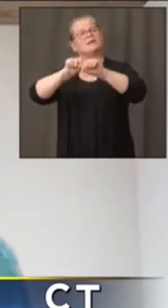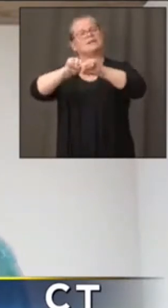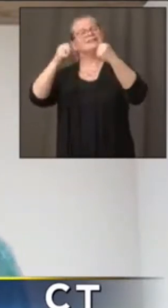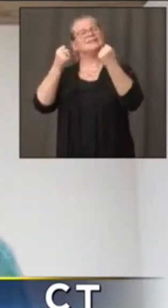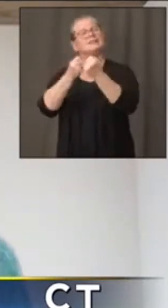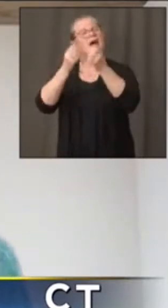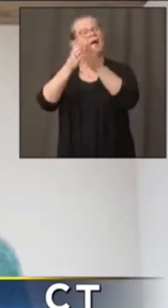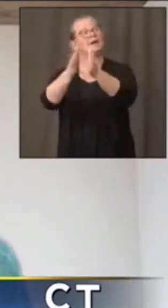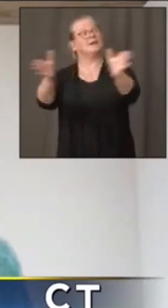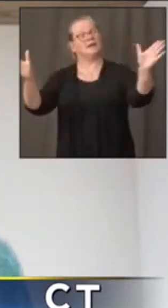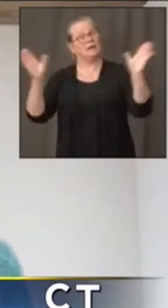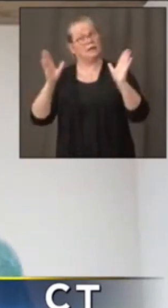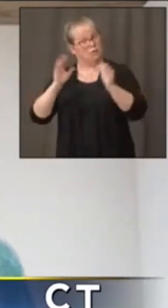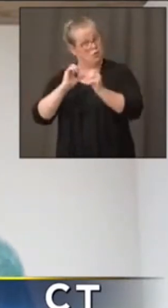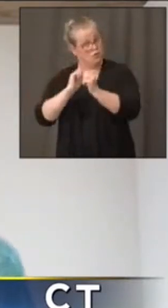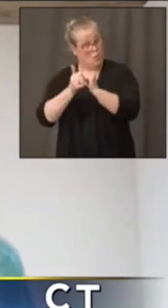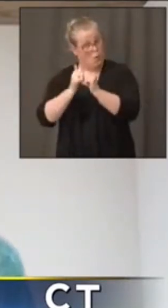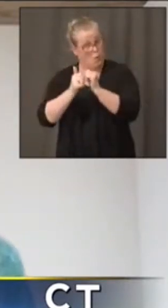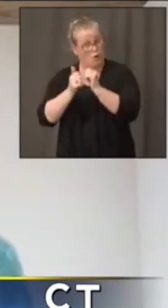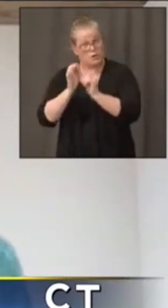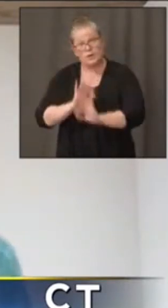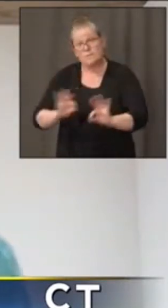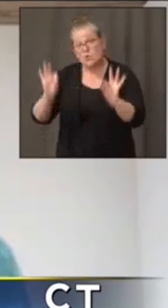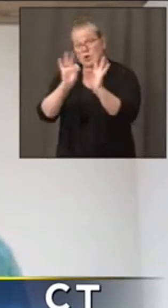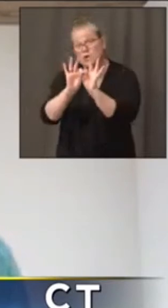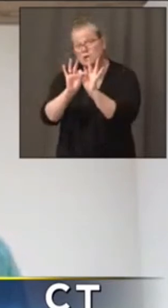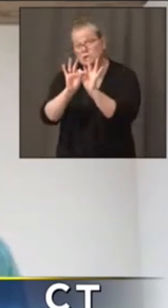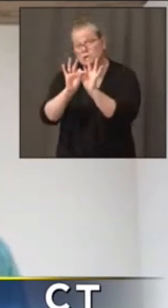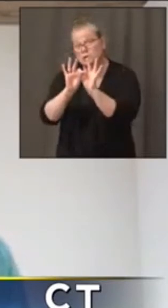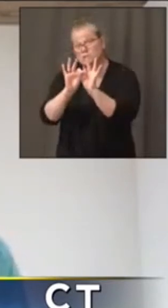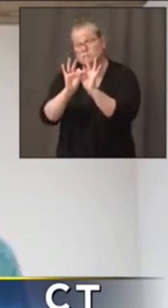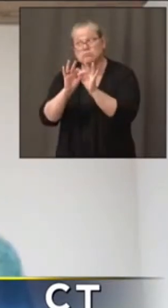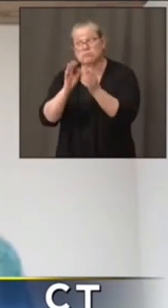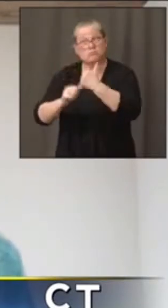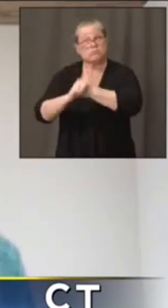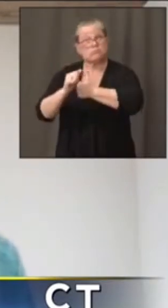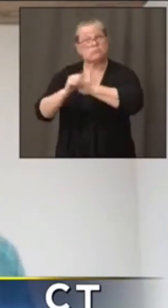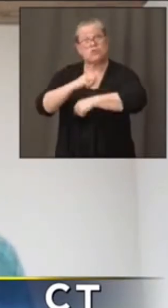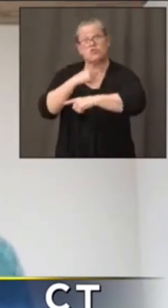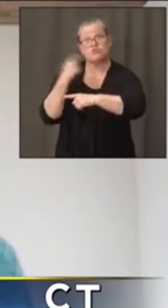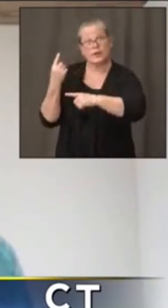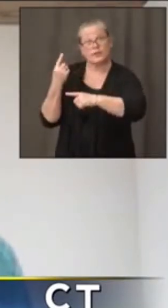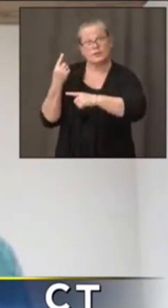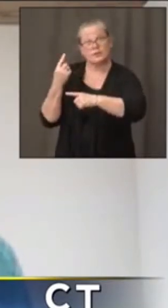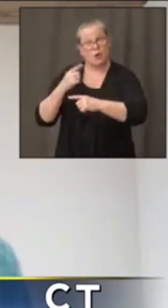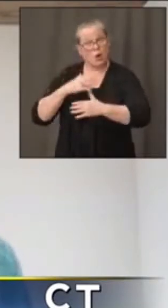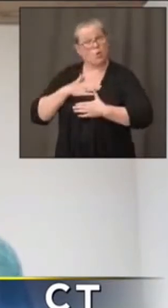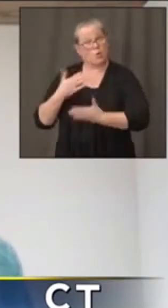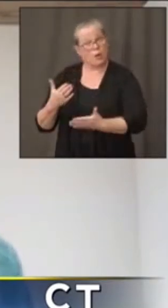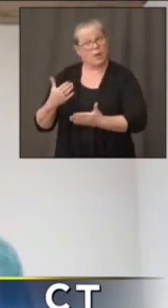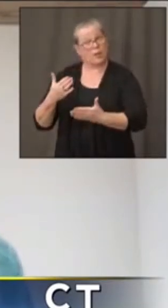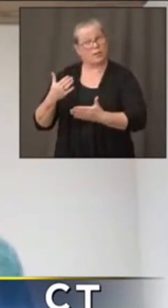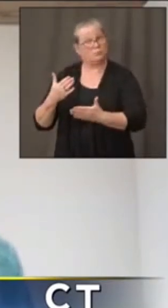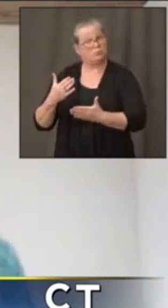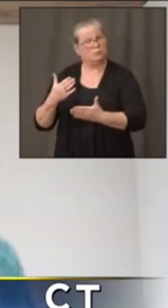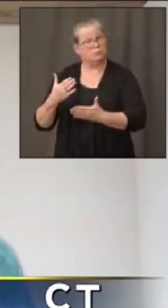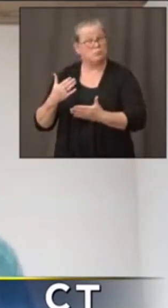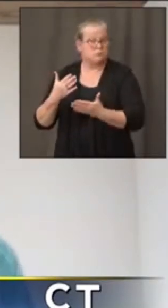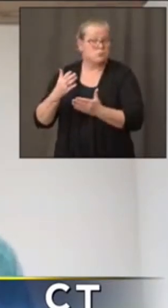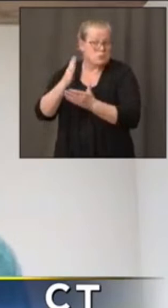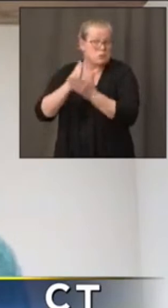enough that we're willing to accept the risk that people involved in those sports like that would come